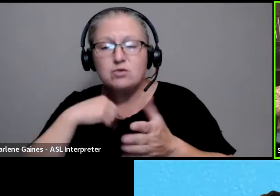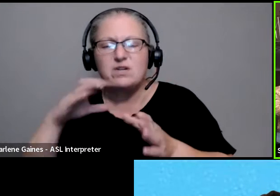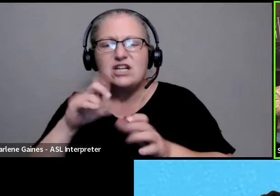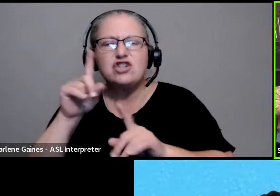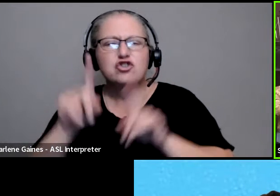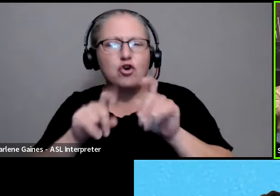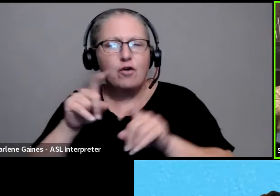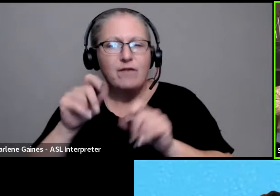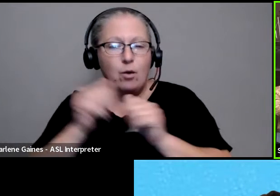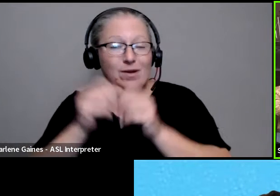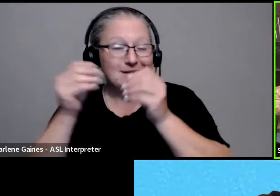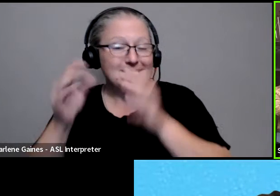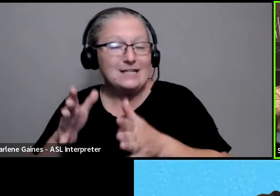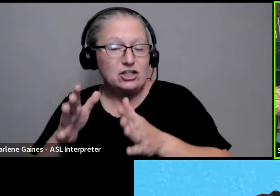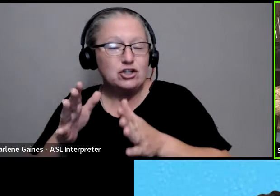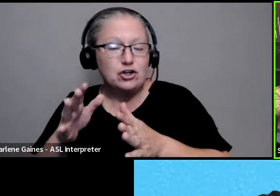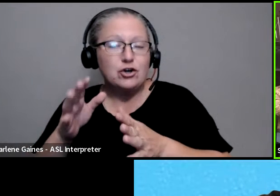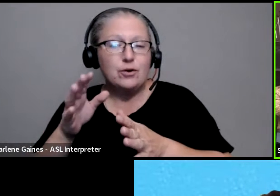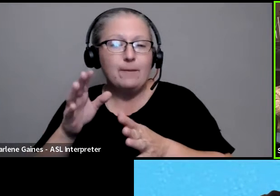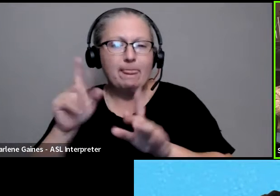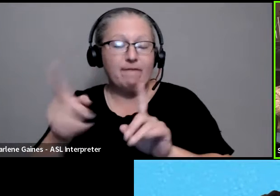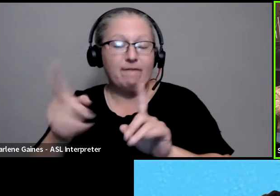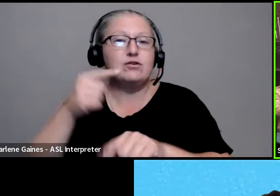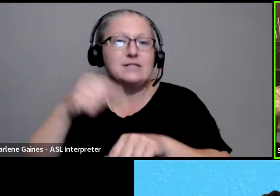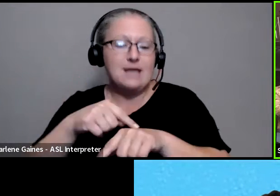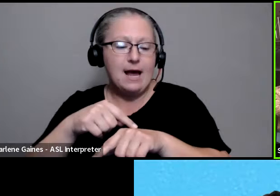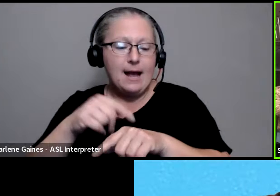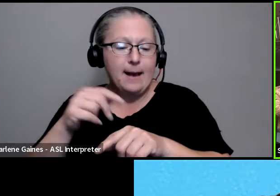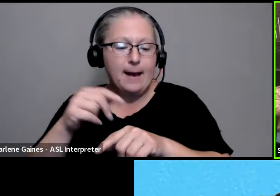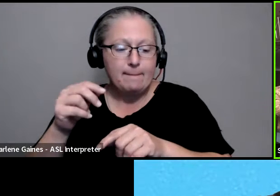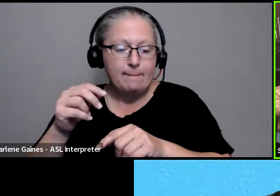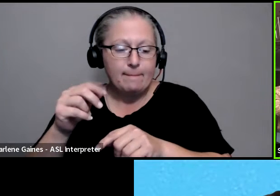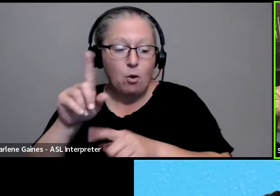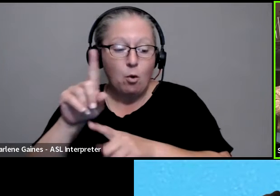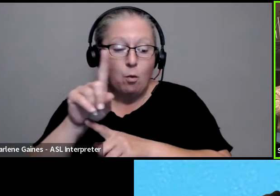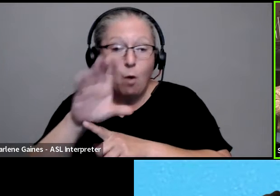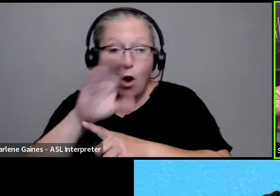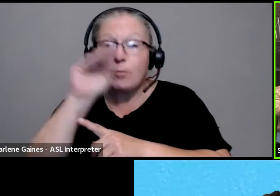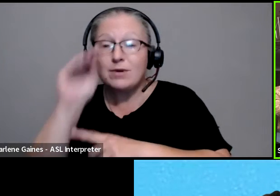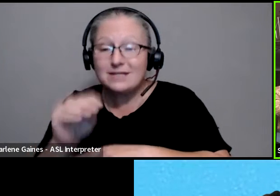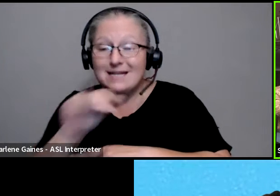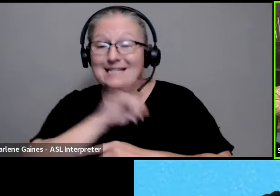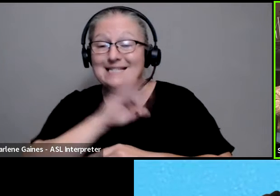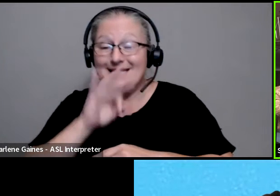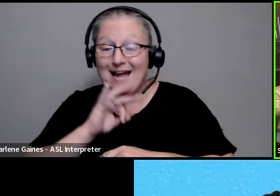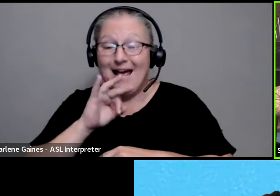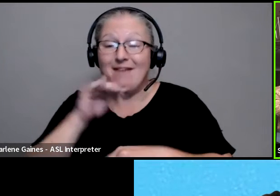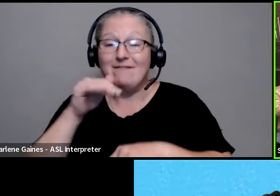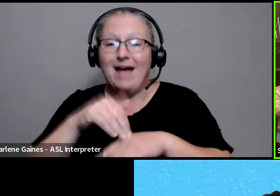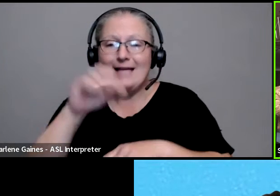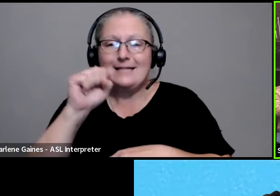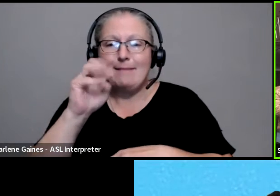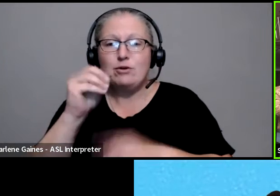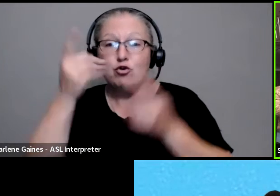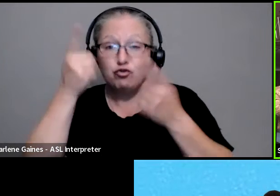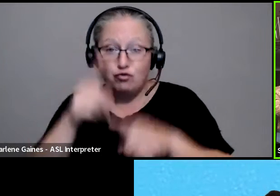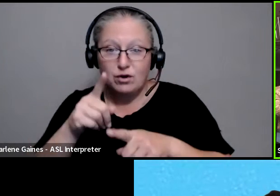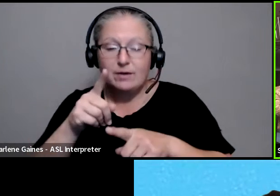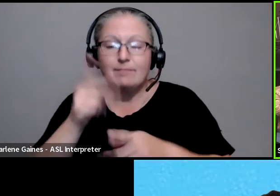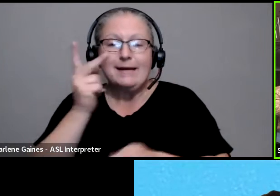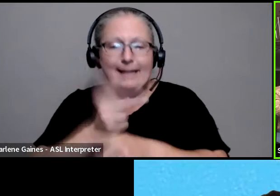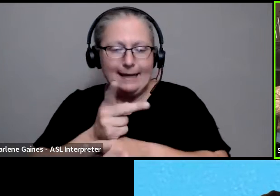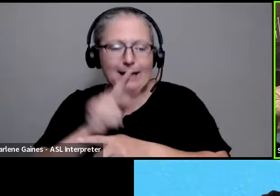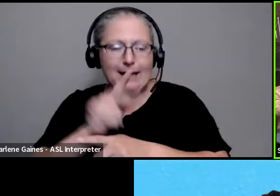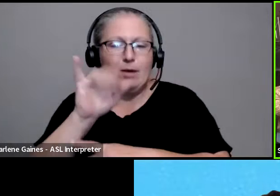with our teachers. And I think it was the first time that 100% of the staff at San Mateo agreed to keep yonder. There